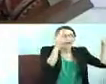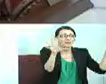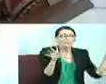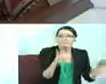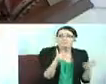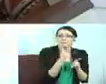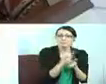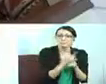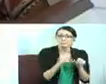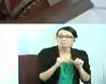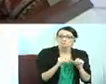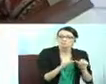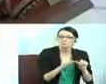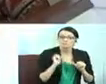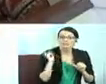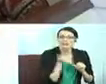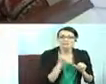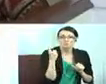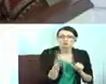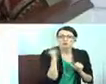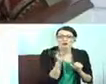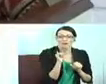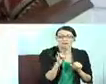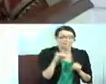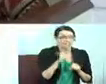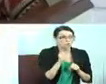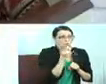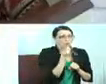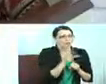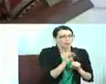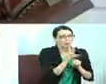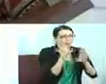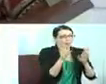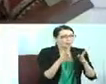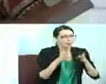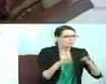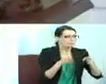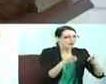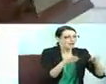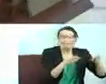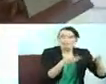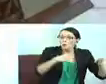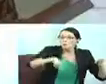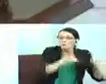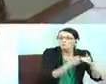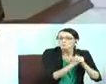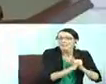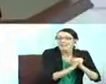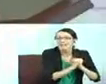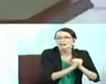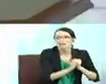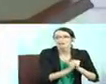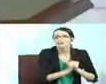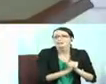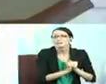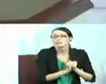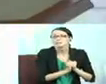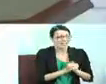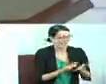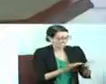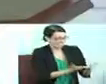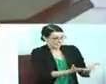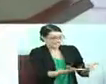forever in your path, we pray. Least or